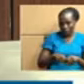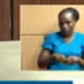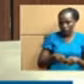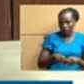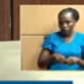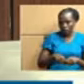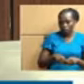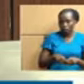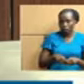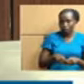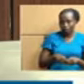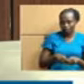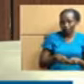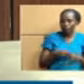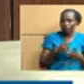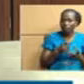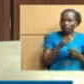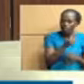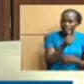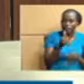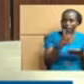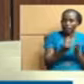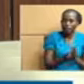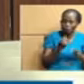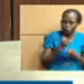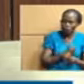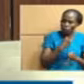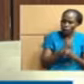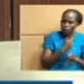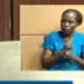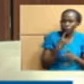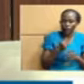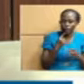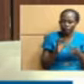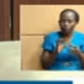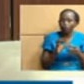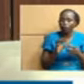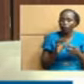to work on a social protection intervention, and therefore that is going to be